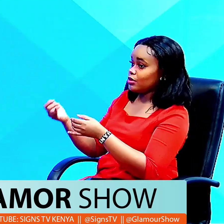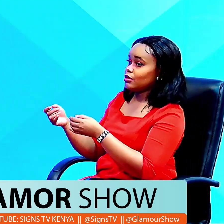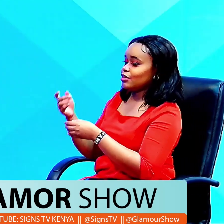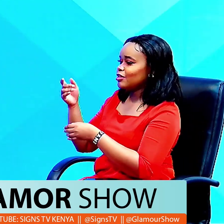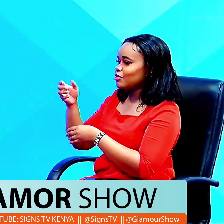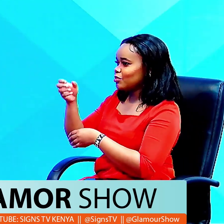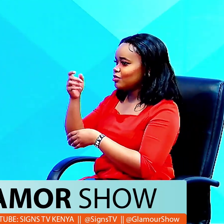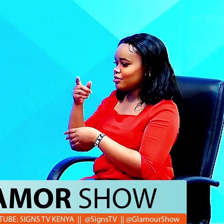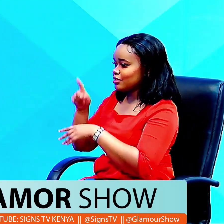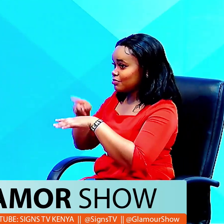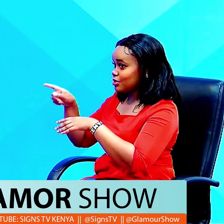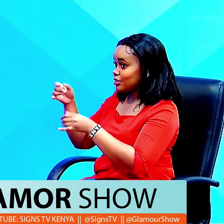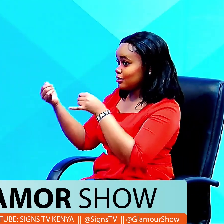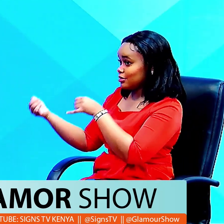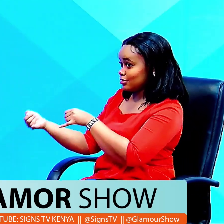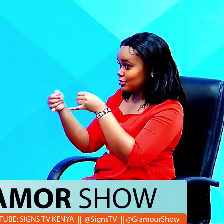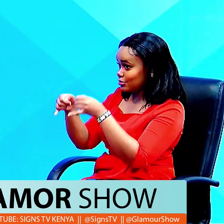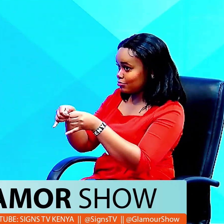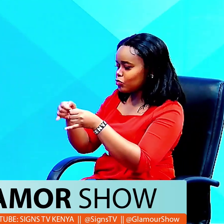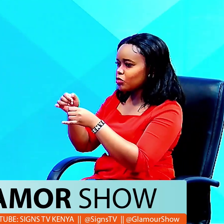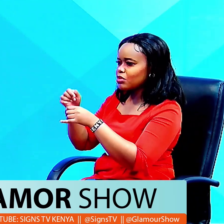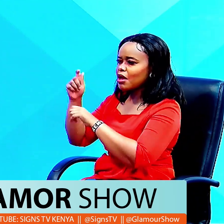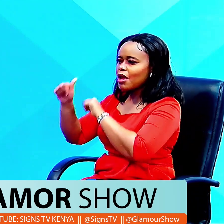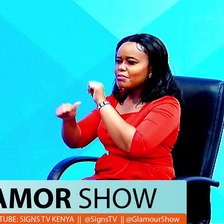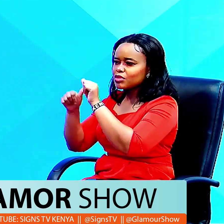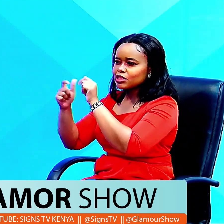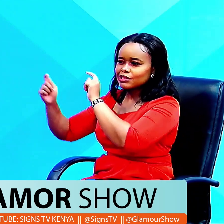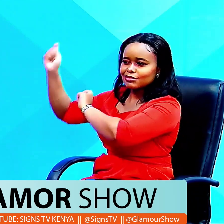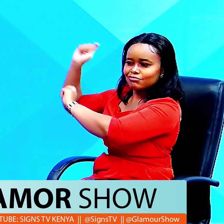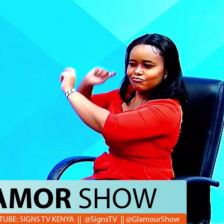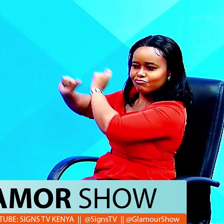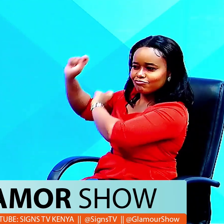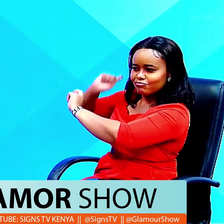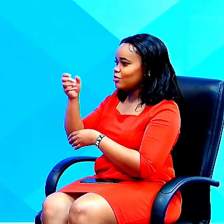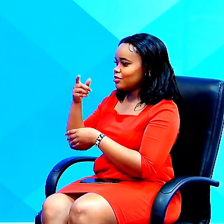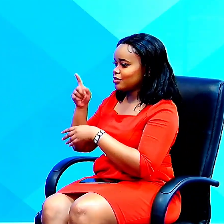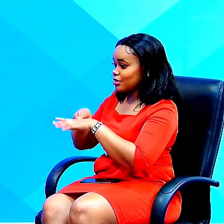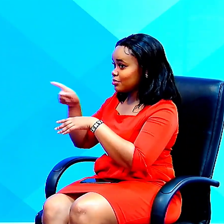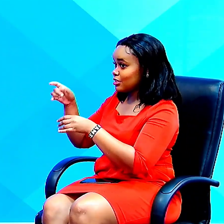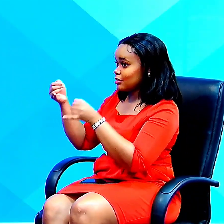So when you're modeling,